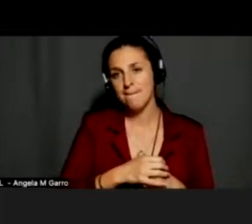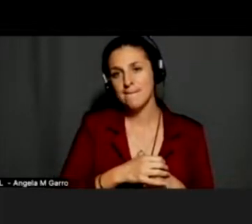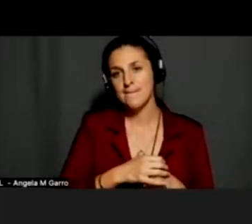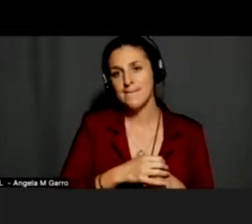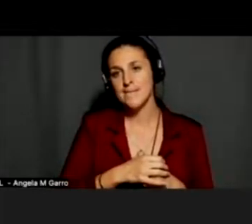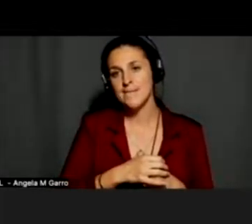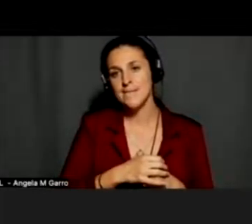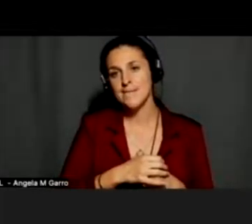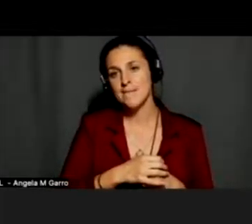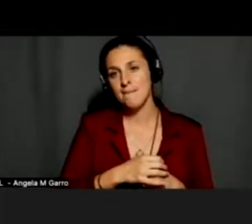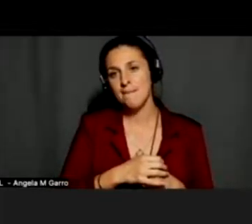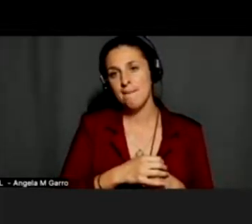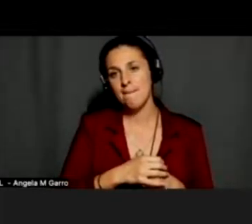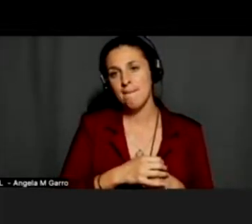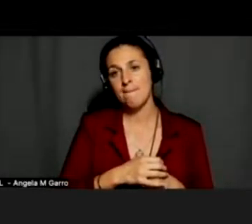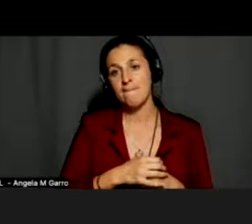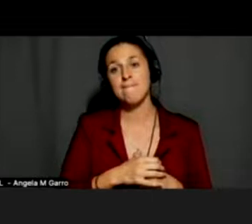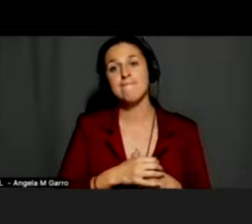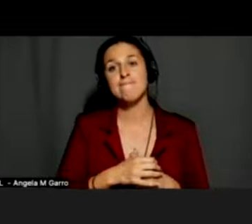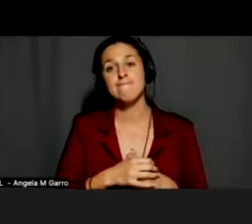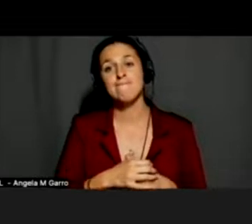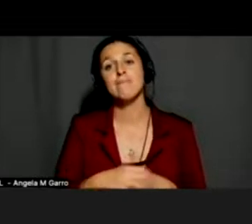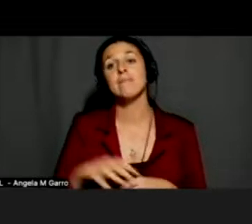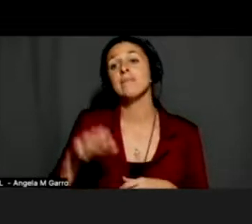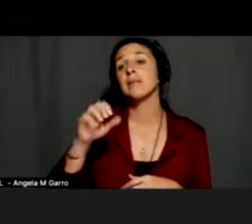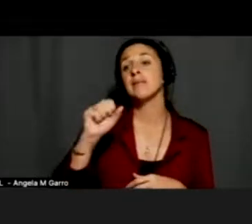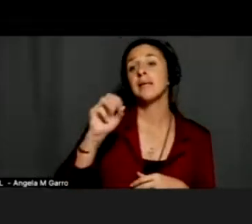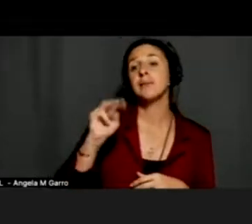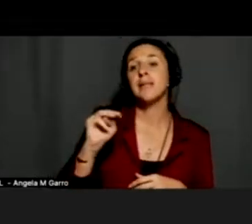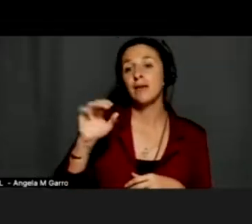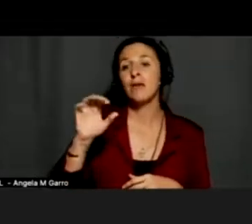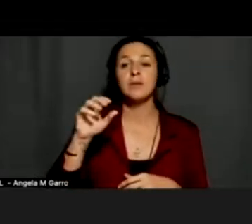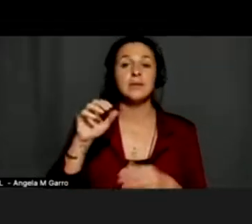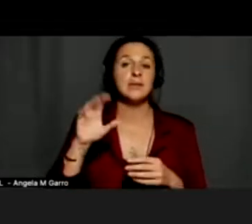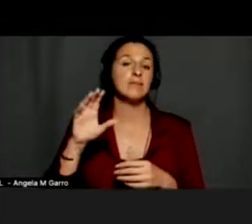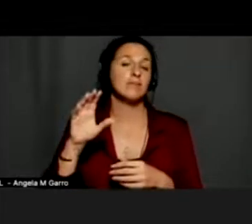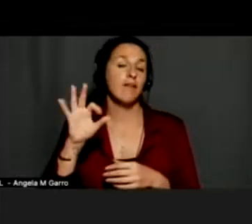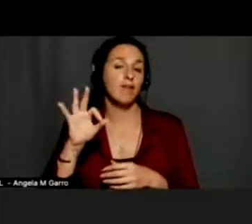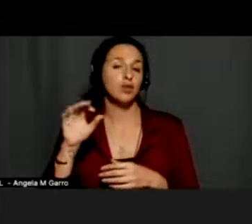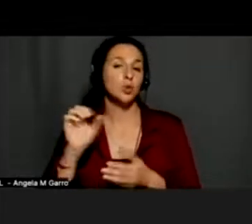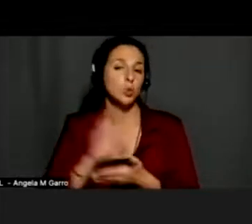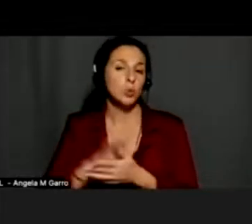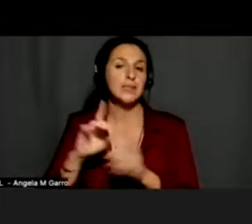Okay. Whereas the San Mateo-Foster City School District community recognizes the